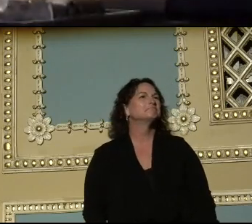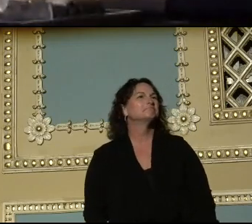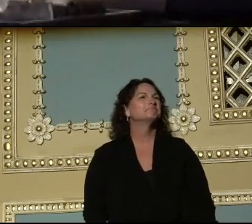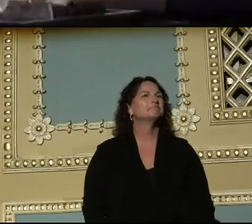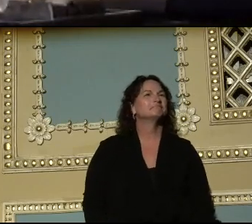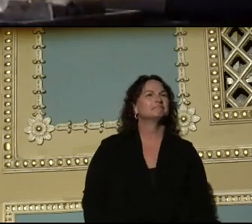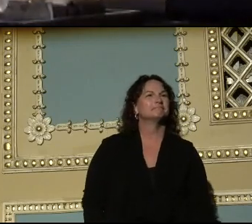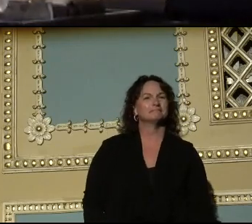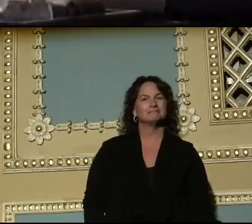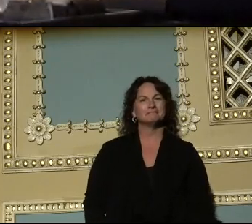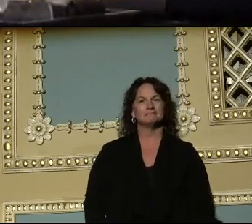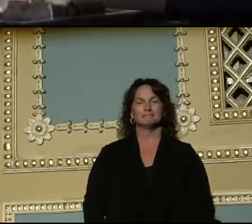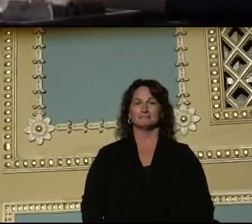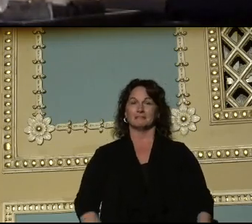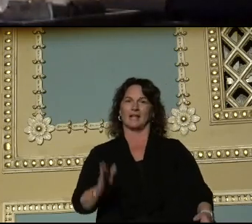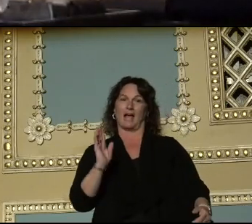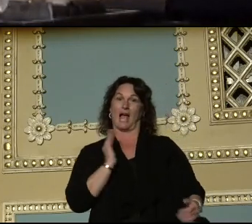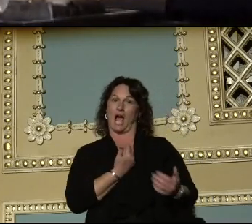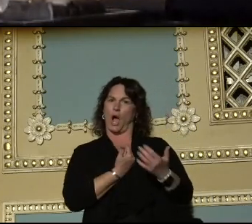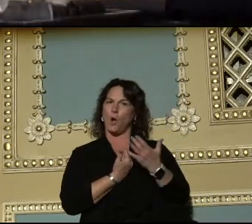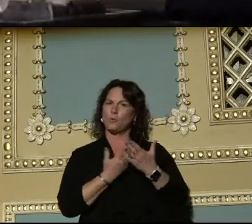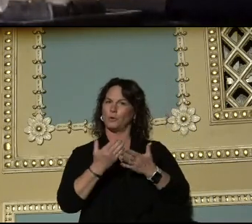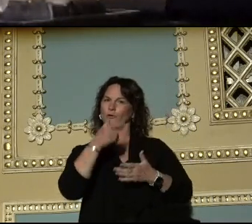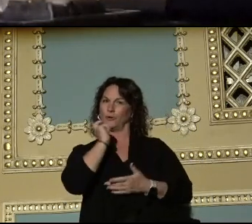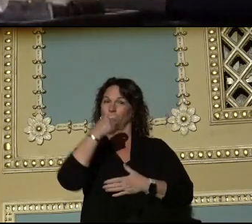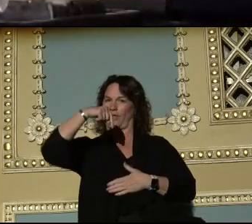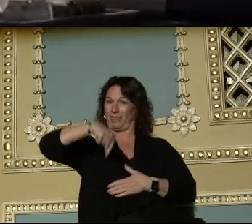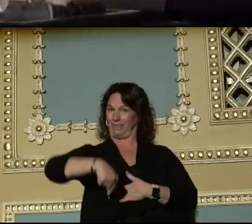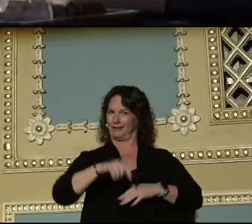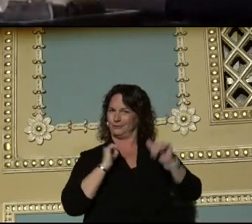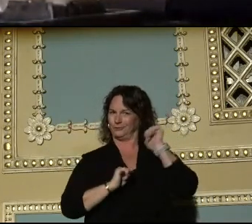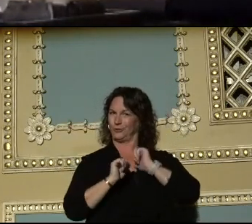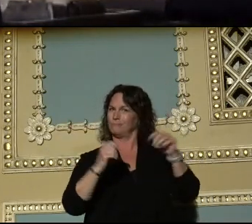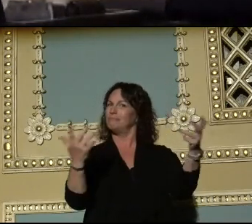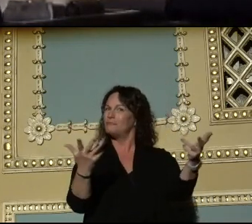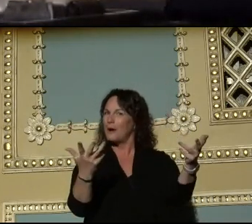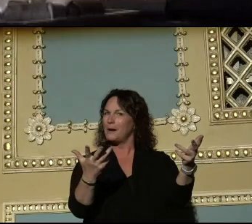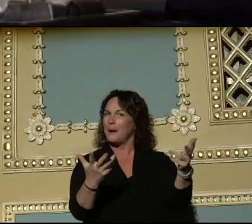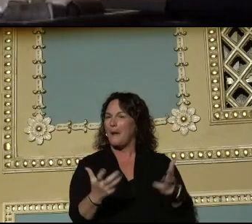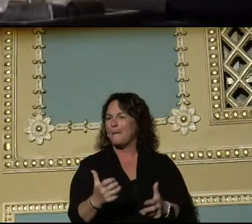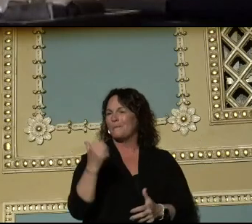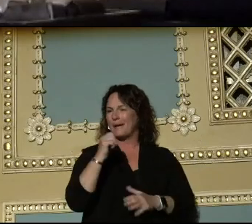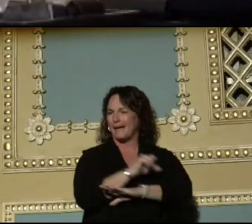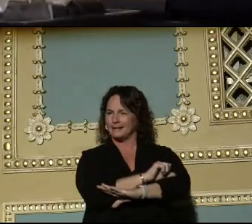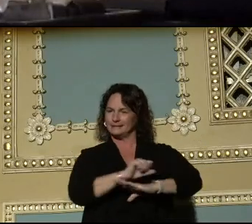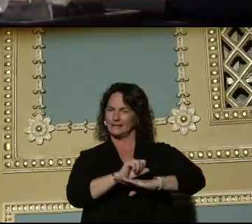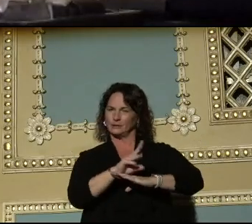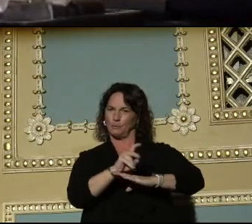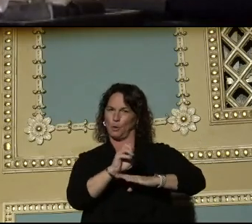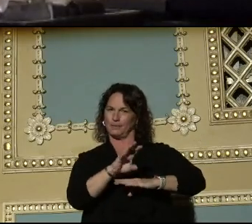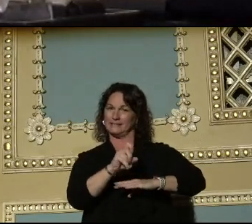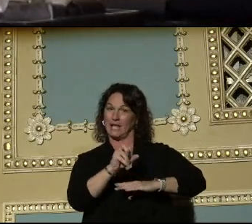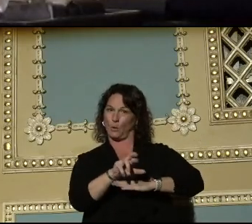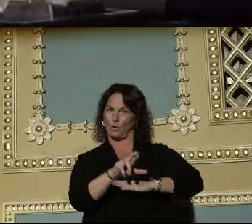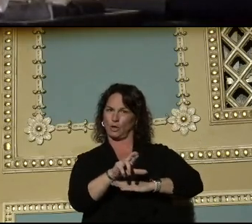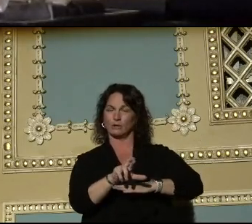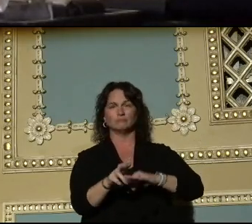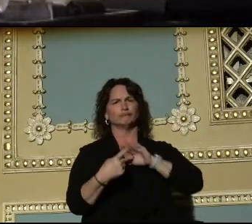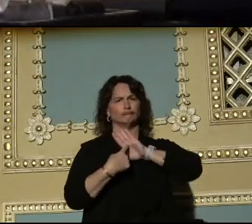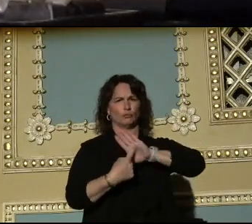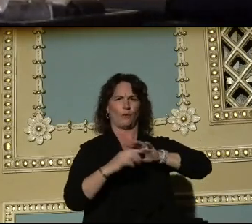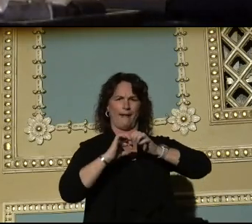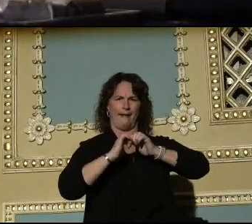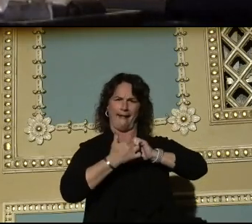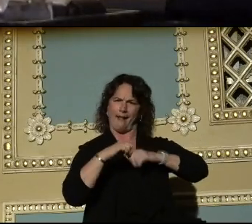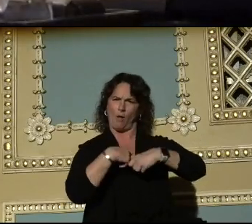Our signature drink for Paramount Confidential is the Backstage Bourbon Sour. And here to demonstrate and walk you through how to make